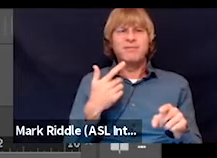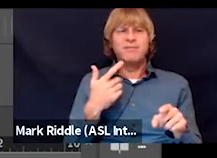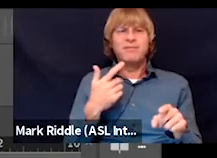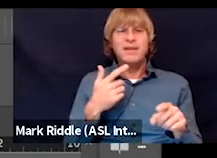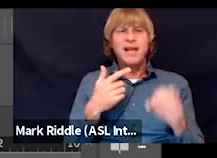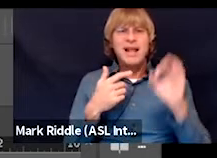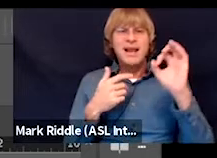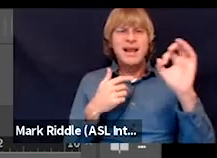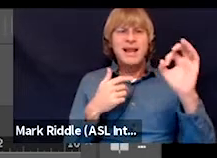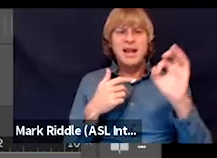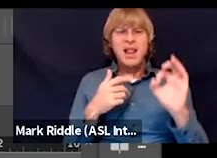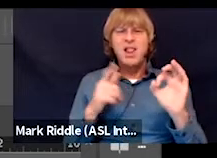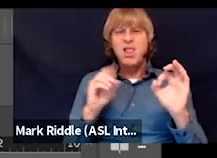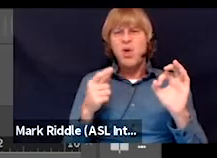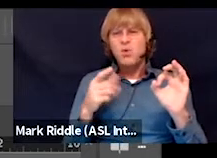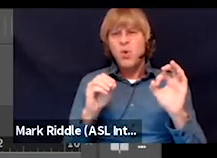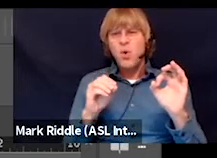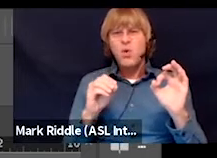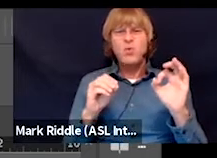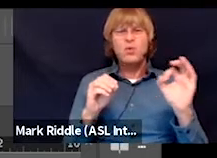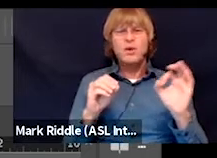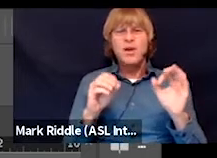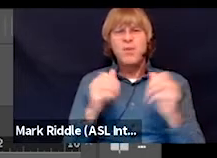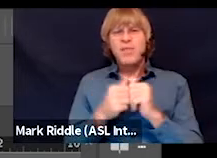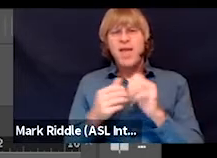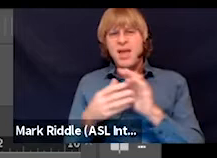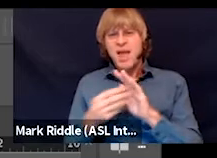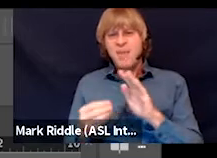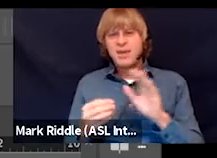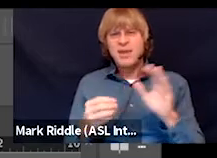little logos in line with copy,